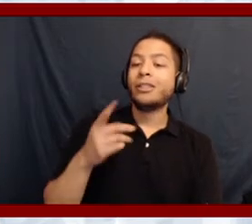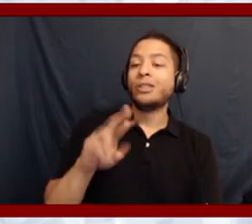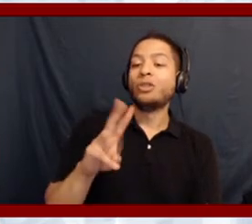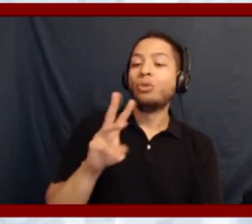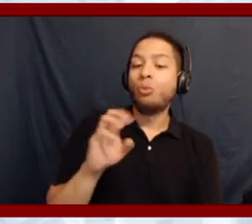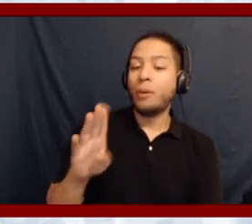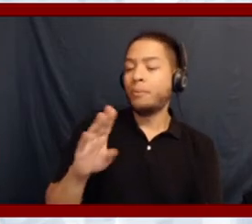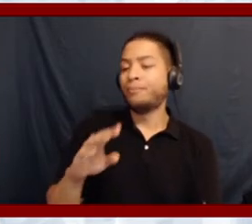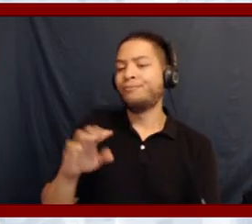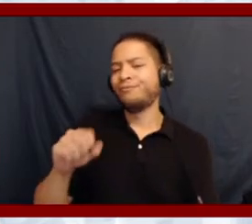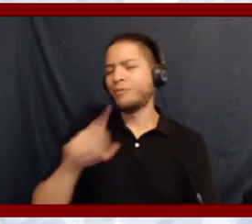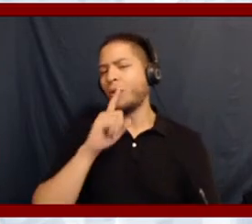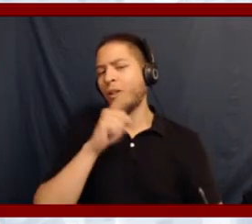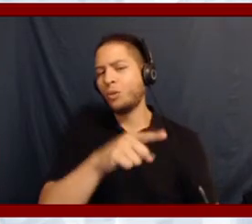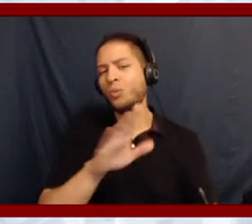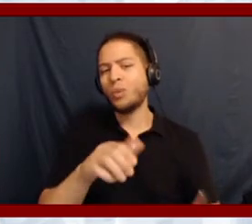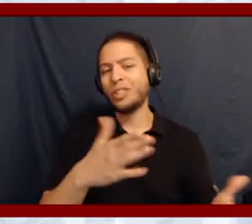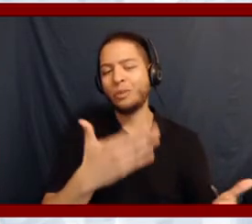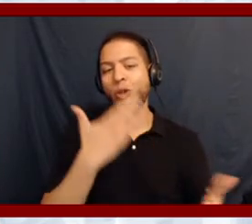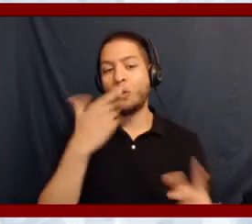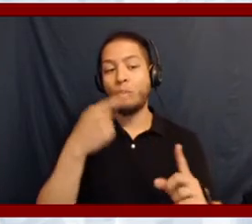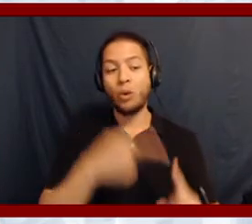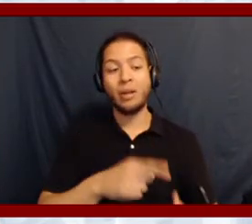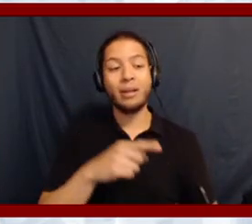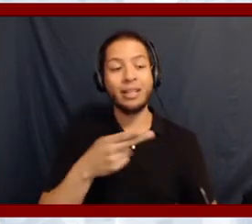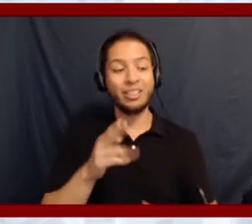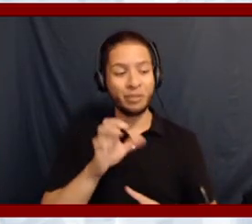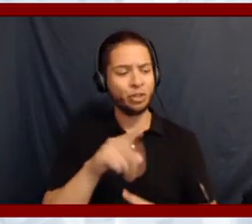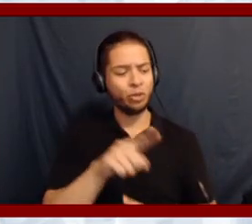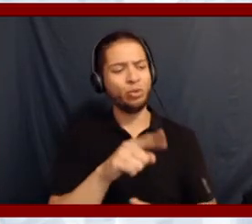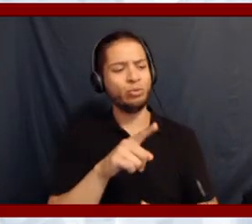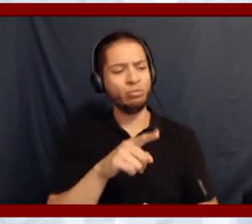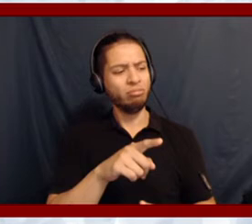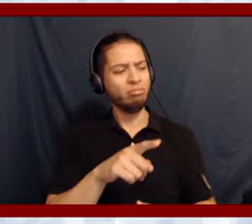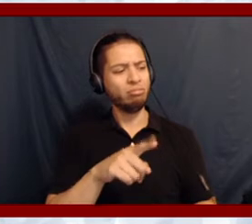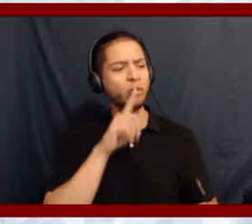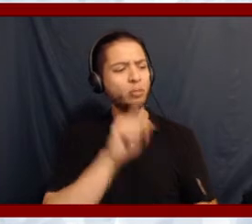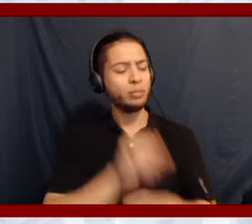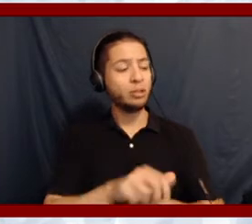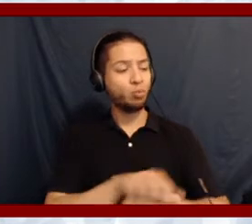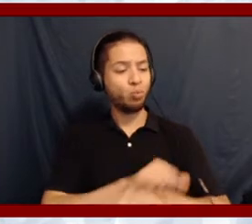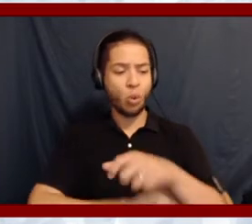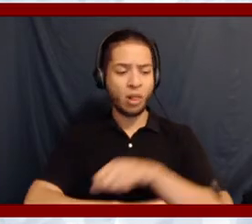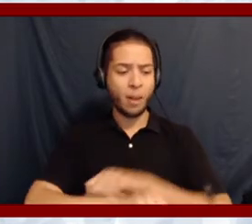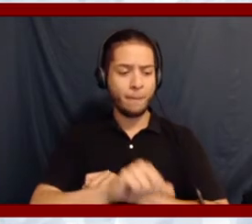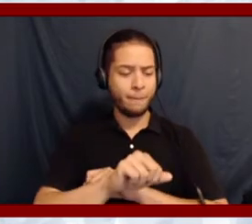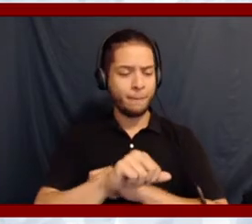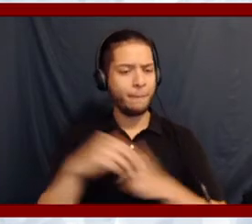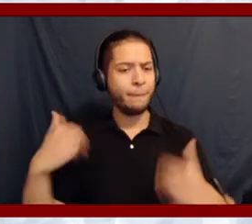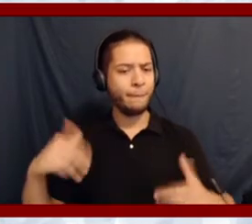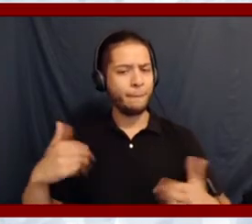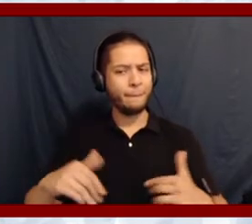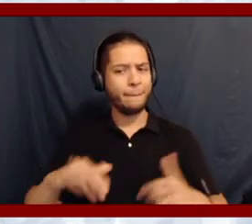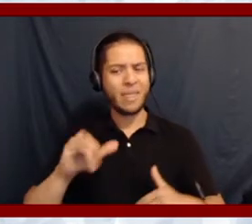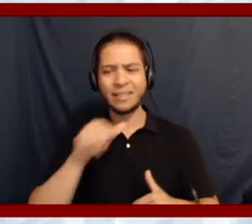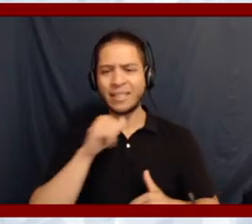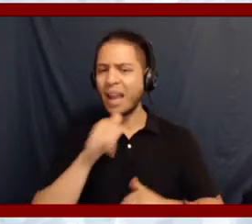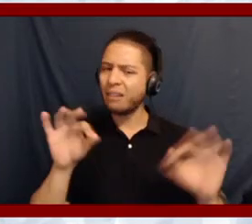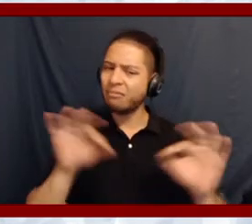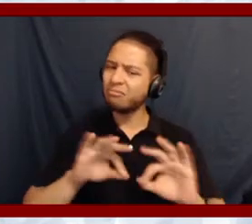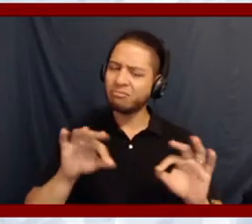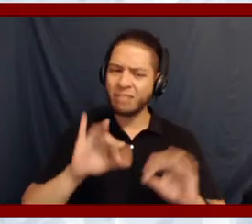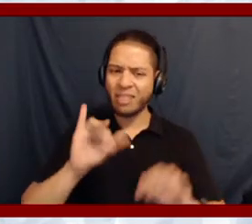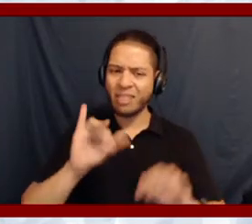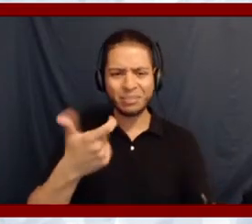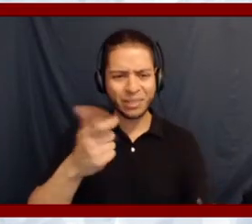how at HBCUs, people are really rolling up their sleeve. And that's not just a small feat. It's a big deal. And right. It's something that